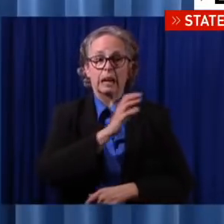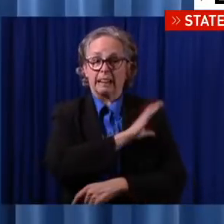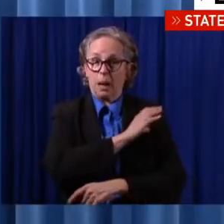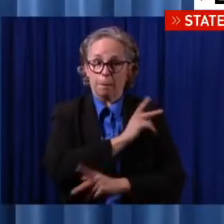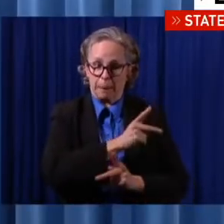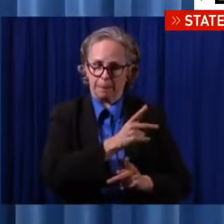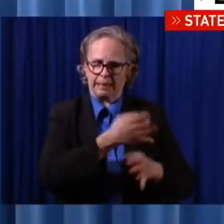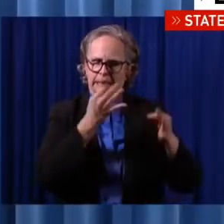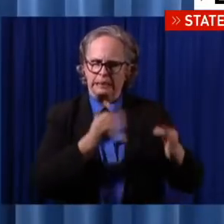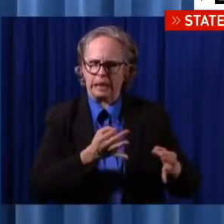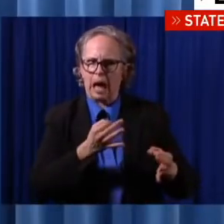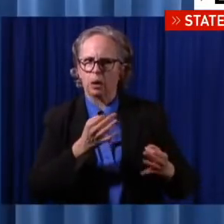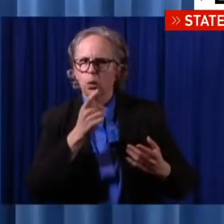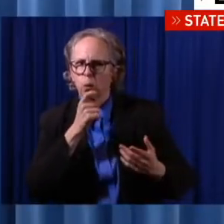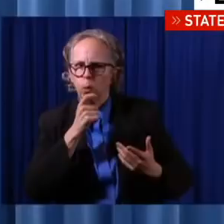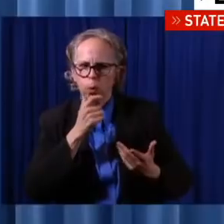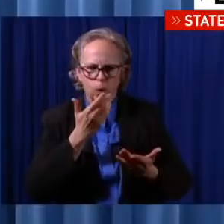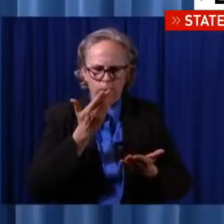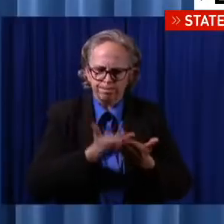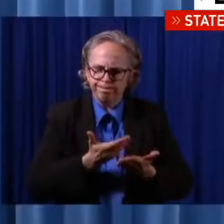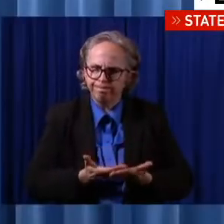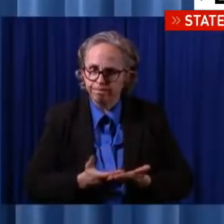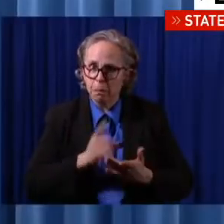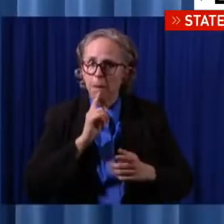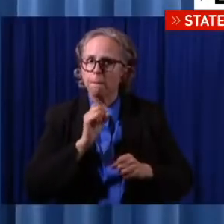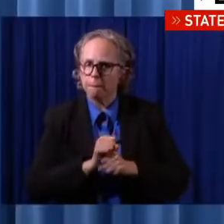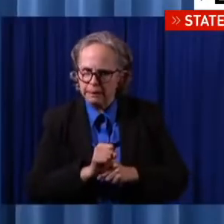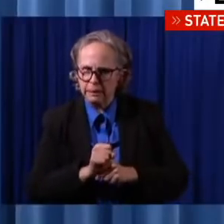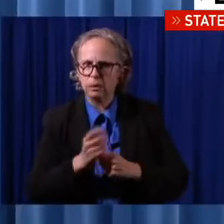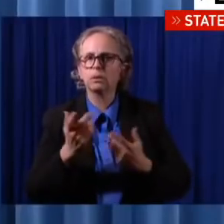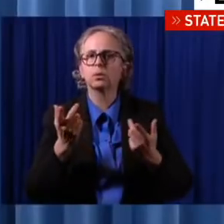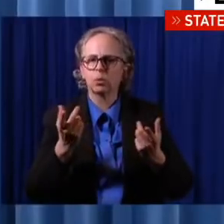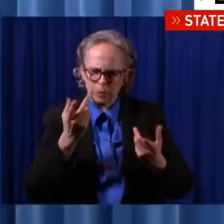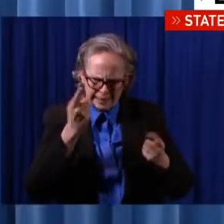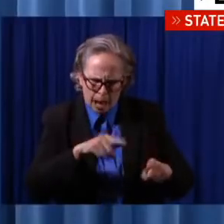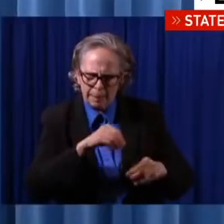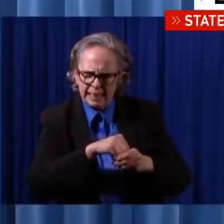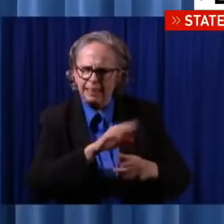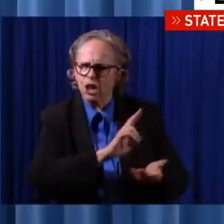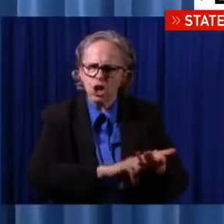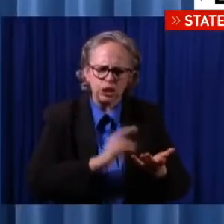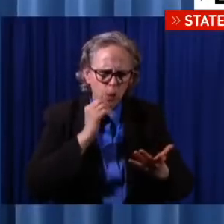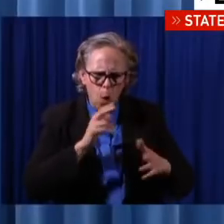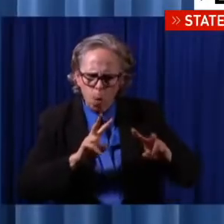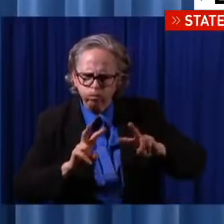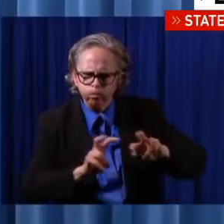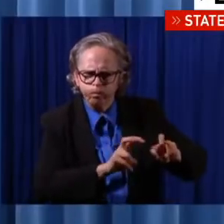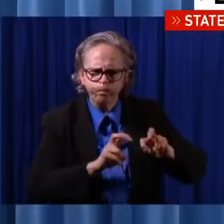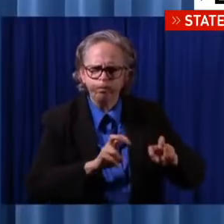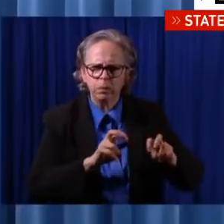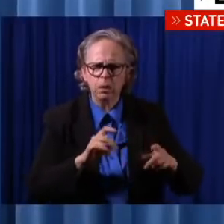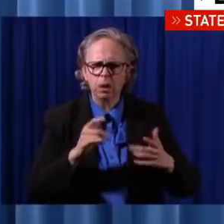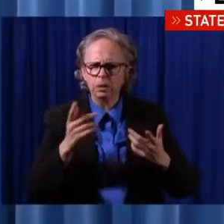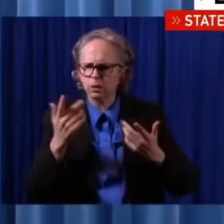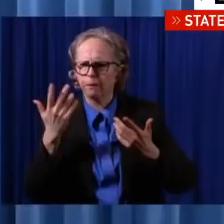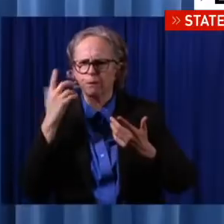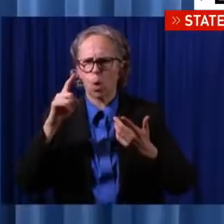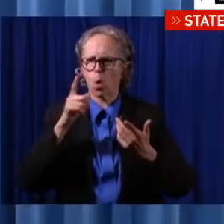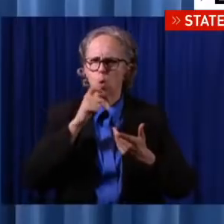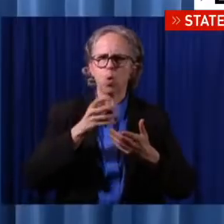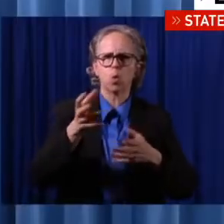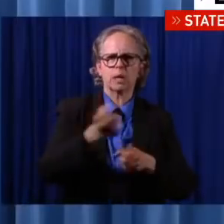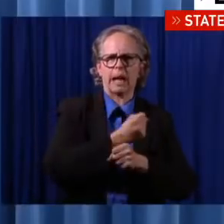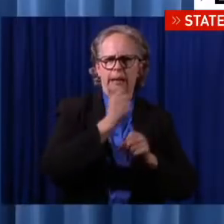on the facts of what is going on inside that nursing home, who else is tested. So in some cases it might be a